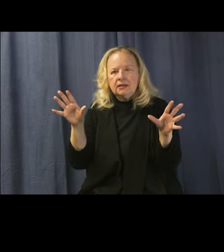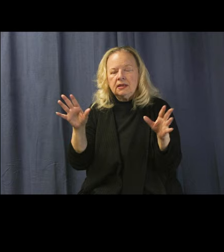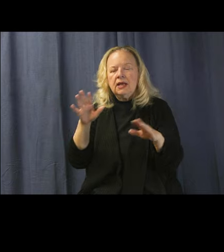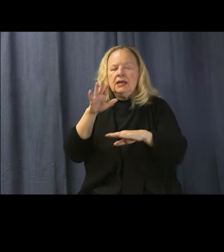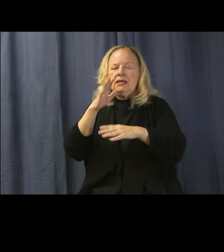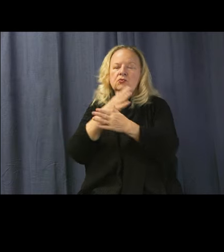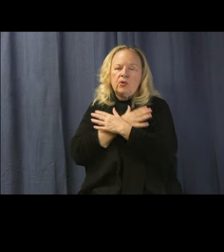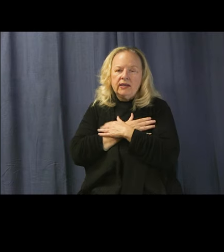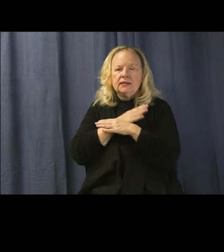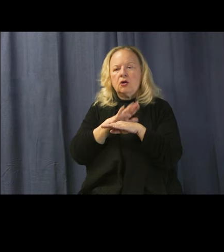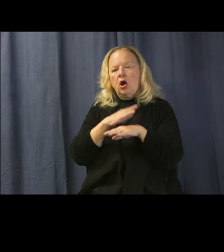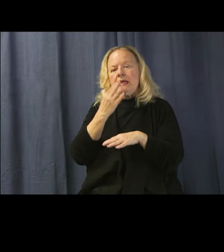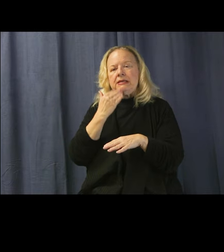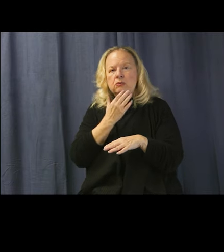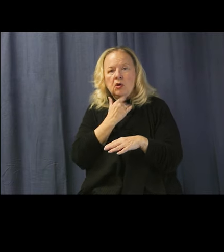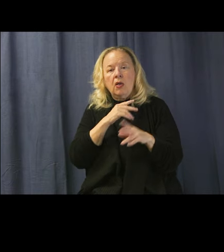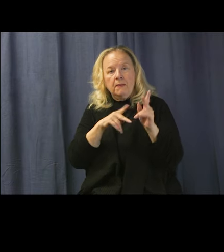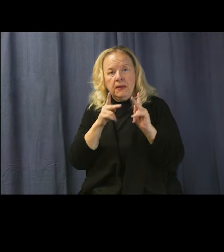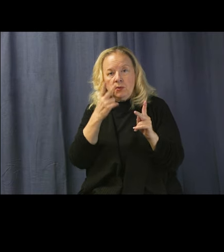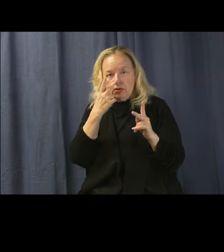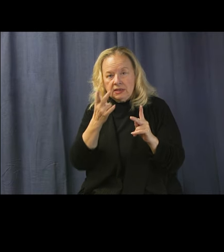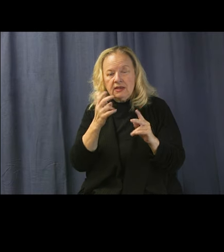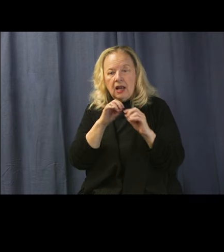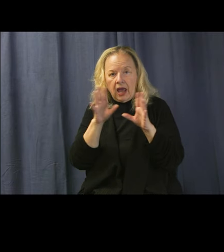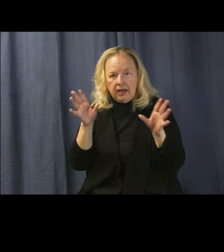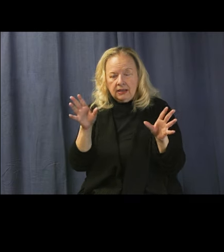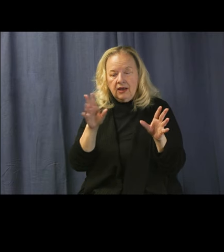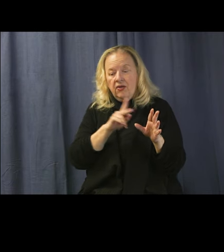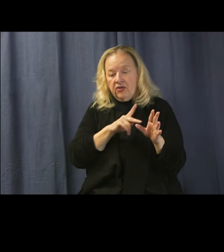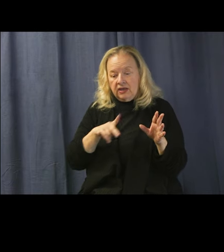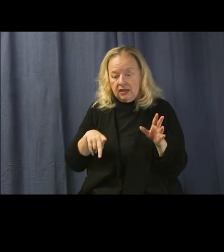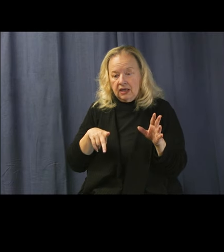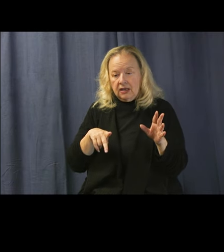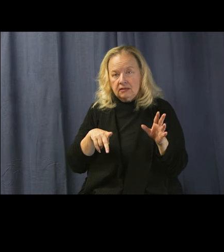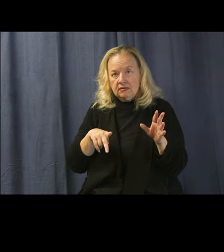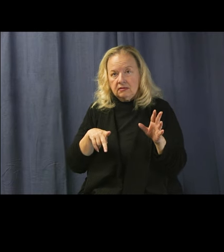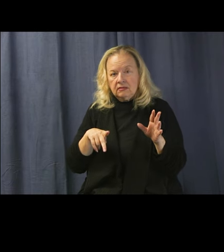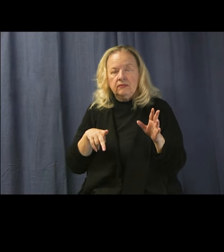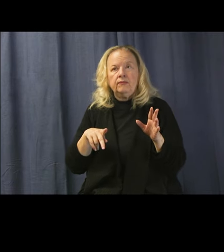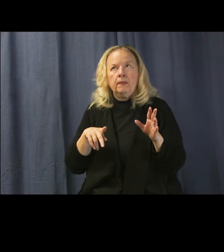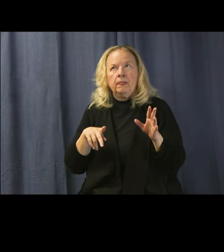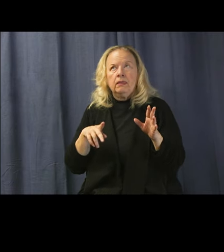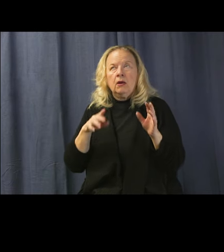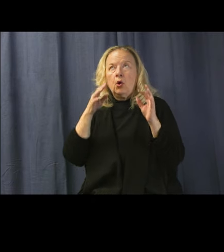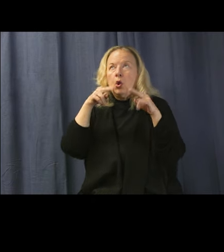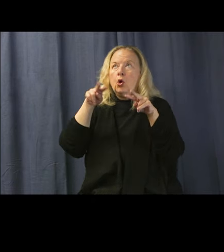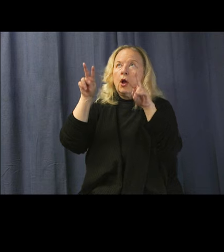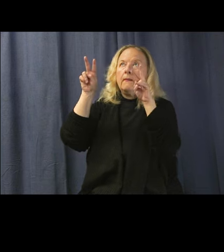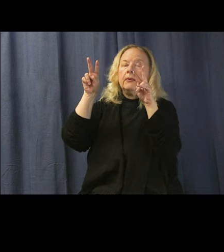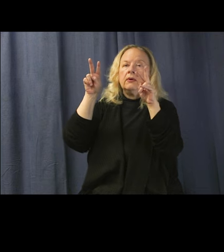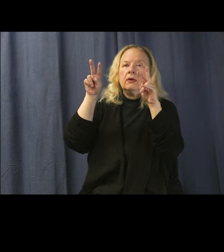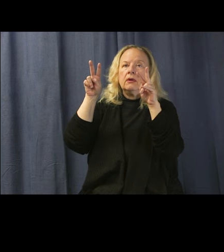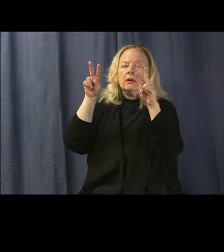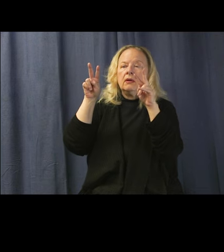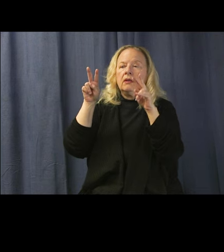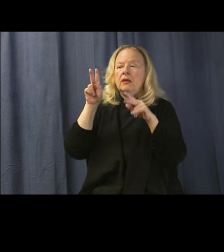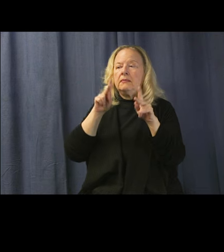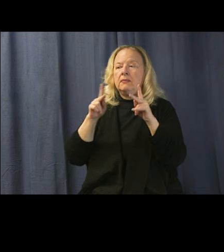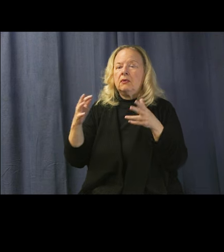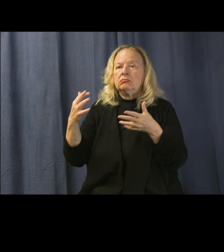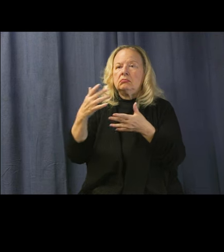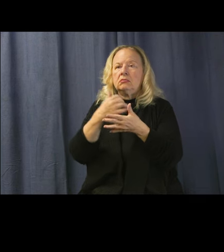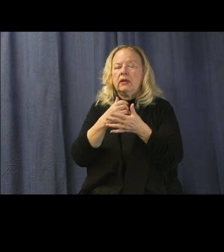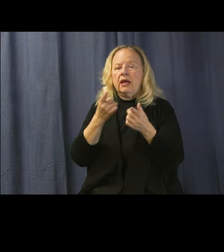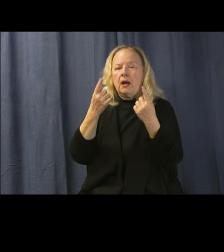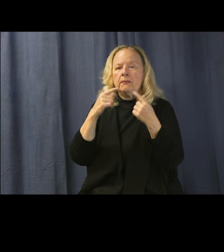on Israel. The nations see the light. The kings to the brightness of your rising. Lift up your eyes. They gather themselves together.